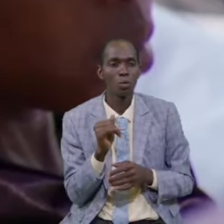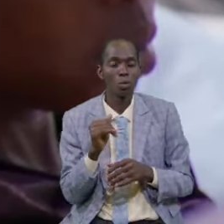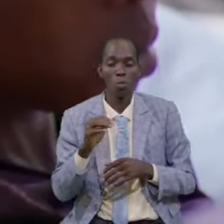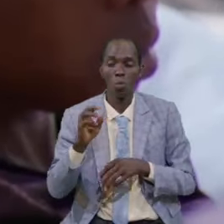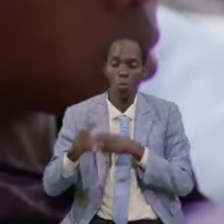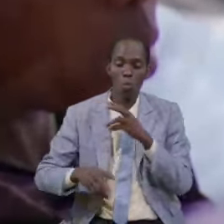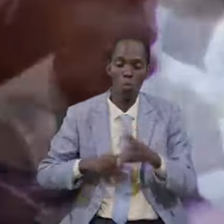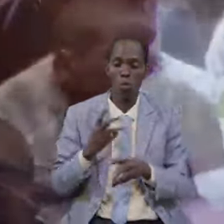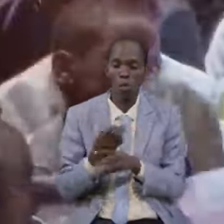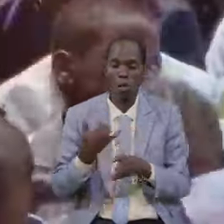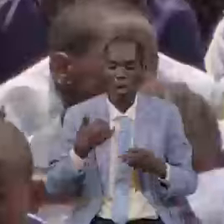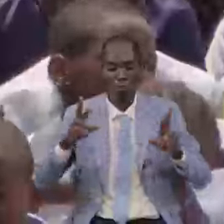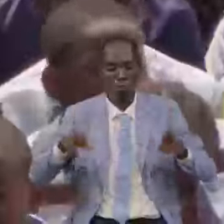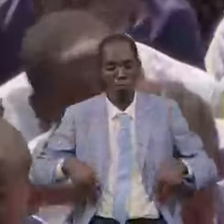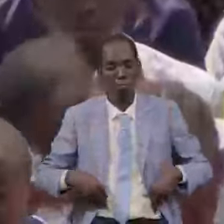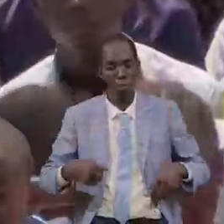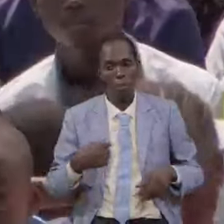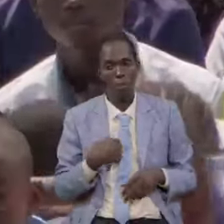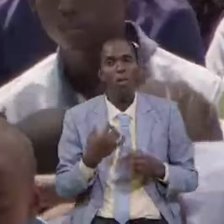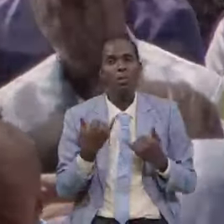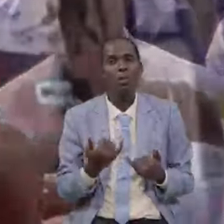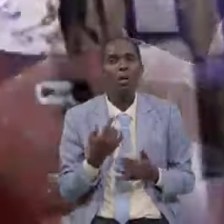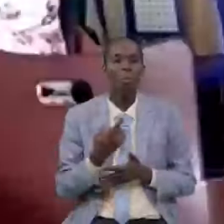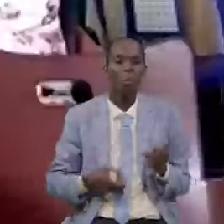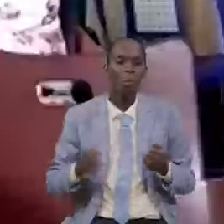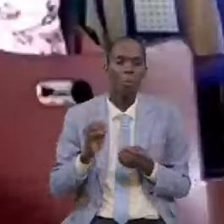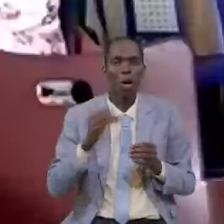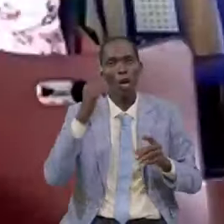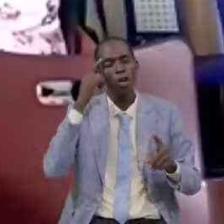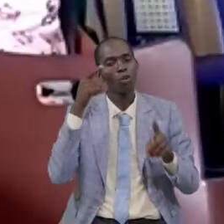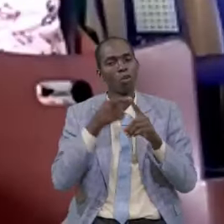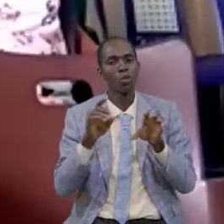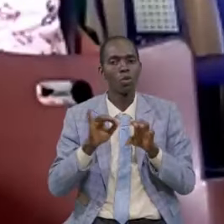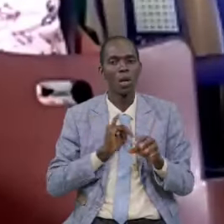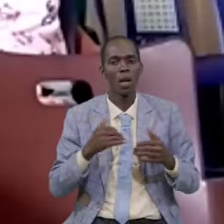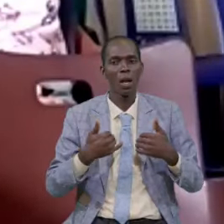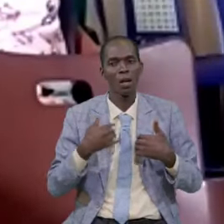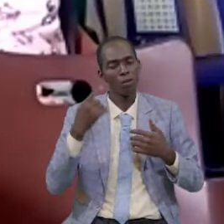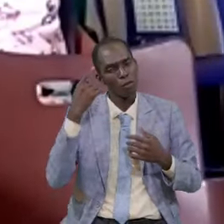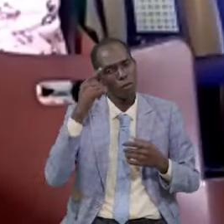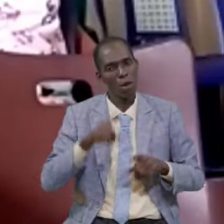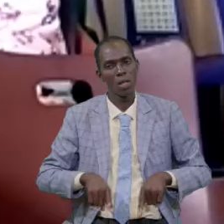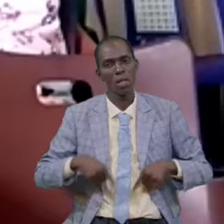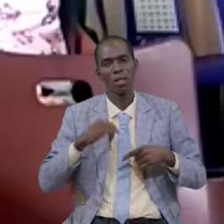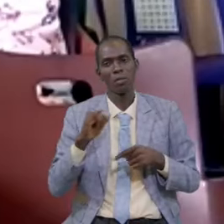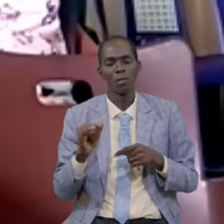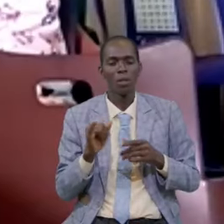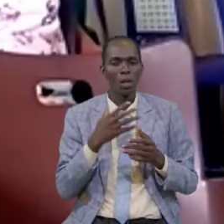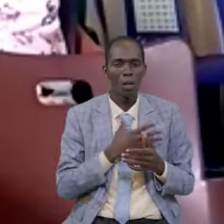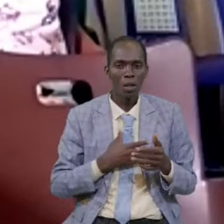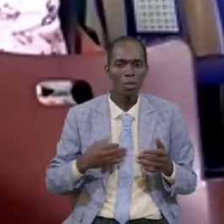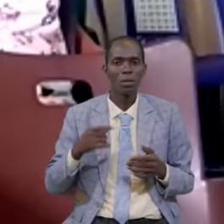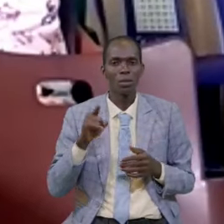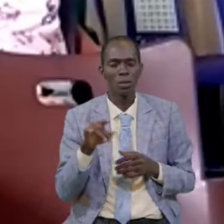I have for living? They conducted the research and they found out the people who did not have any goal